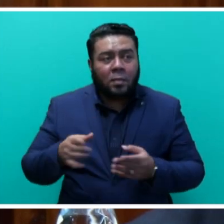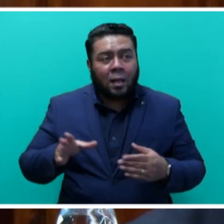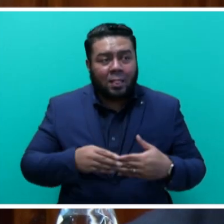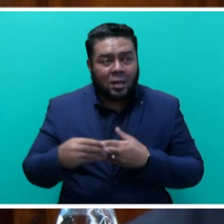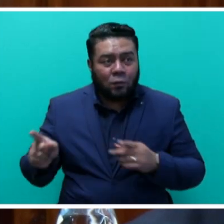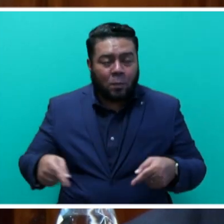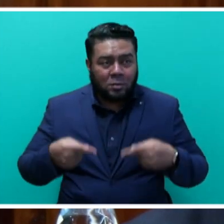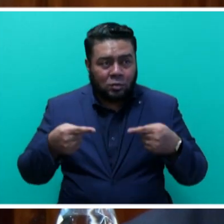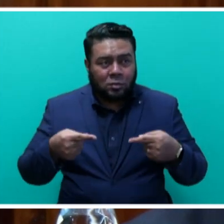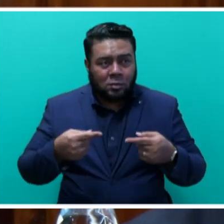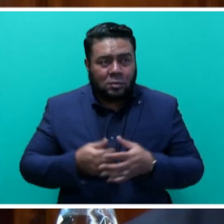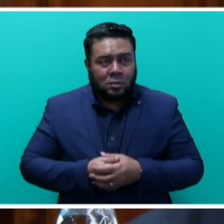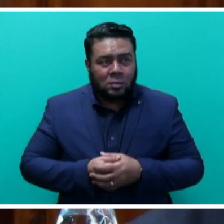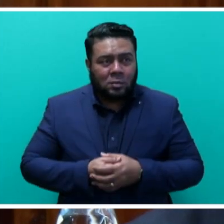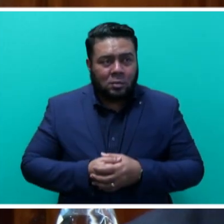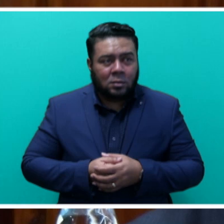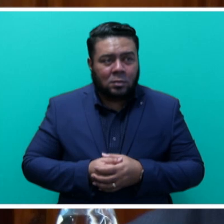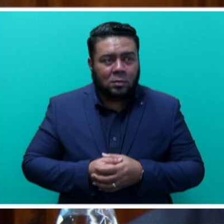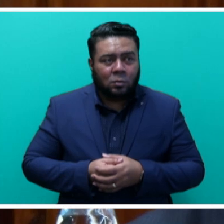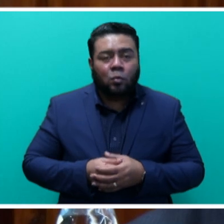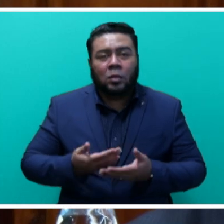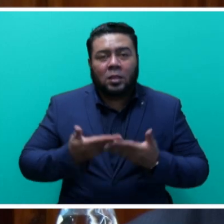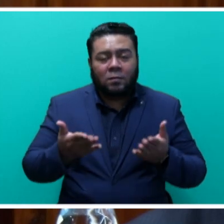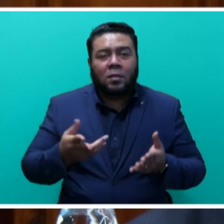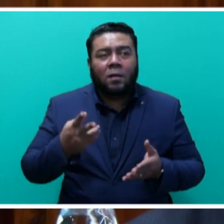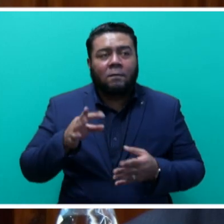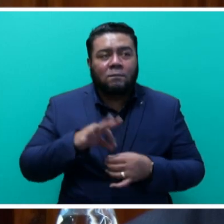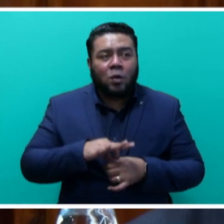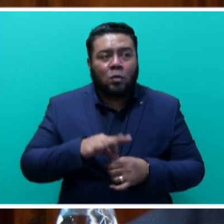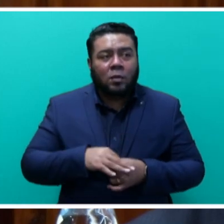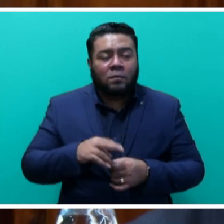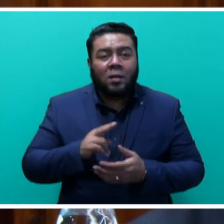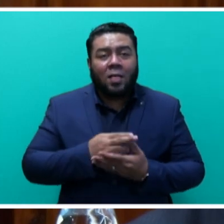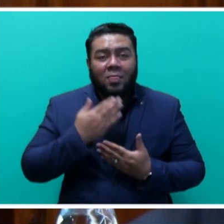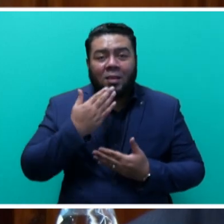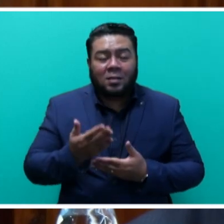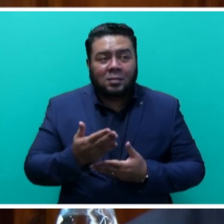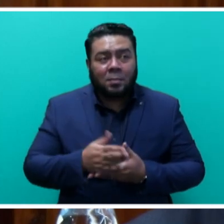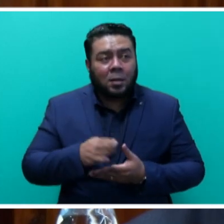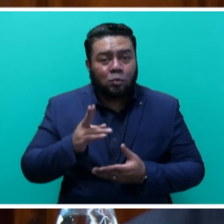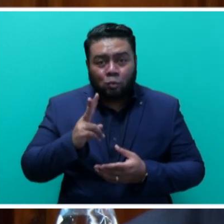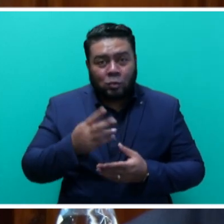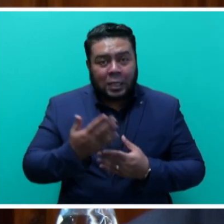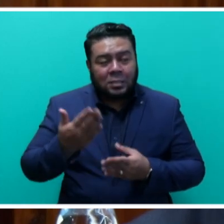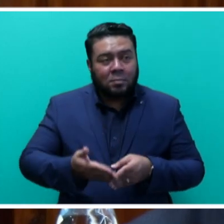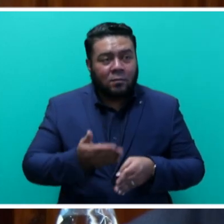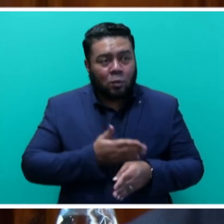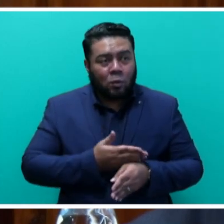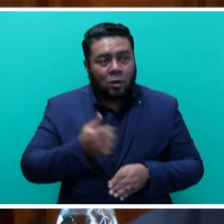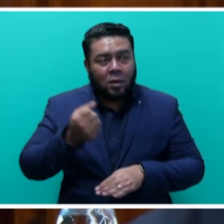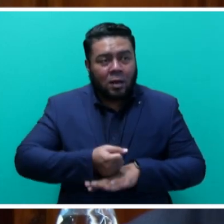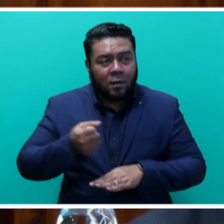opposition, Honorable Kepa, would deliver the vote of thanks. But 2 days before the event, government